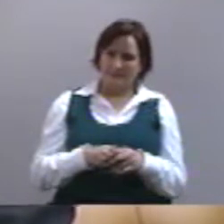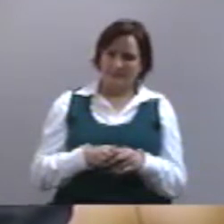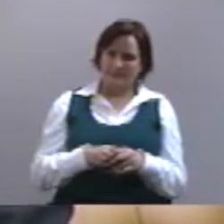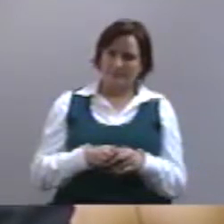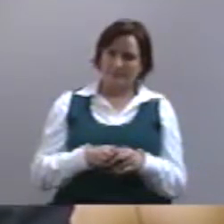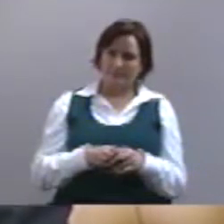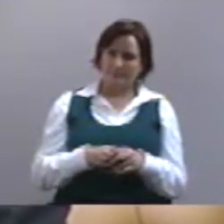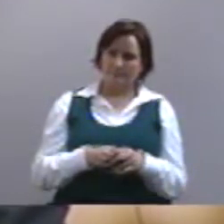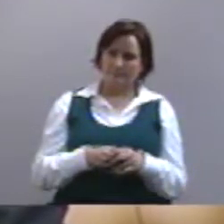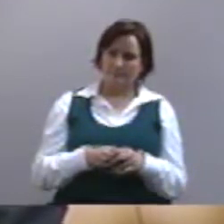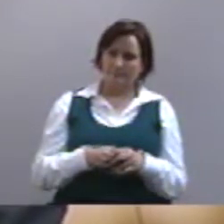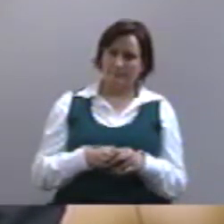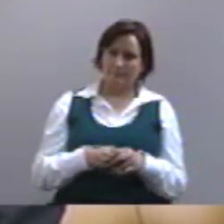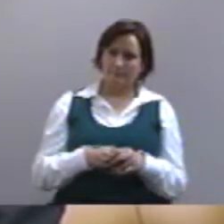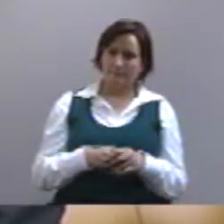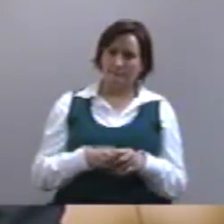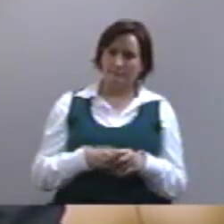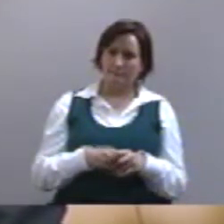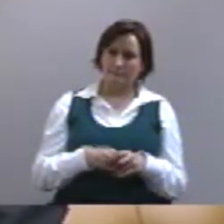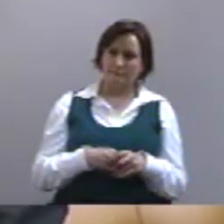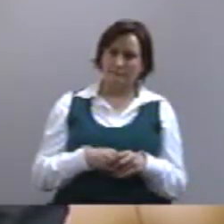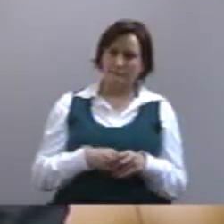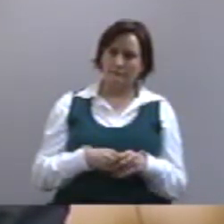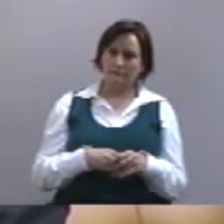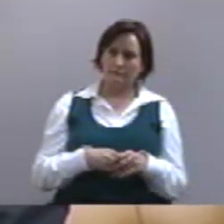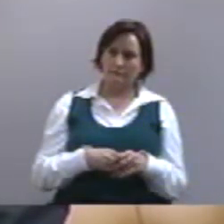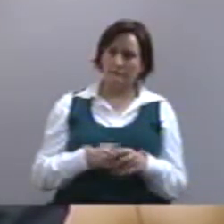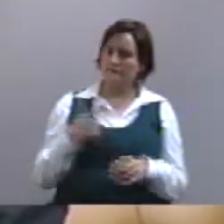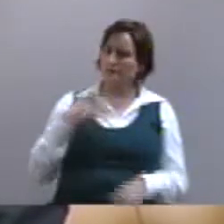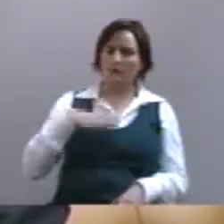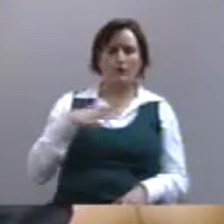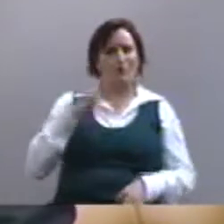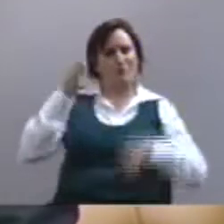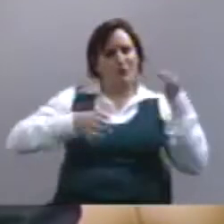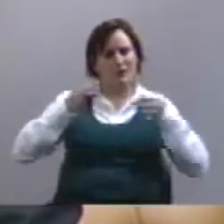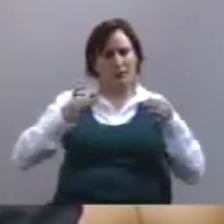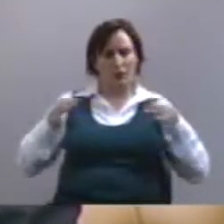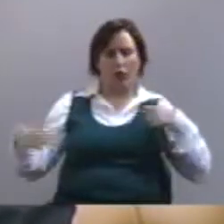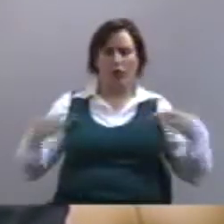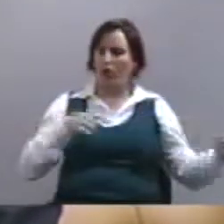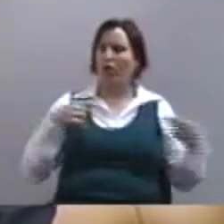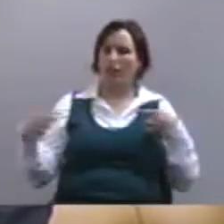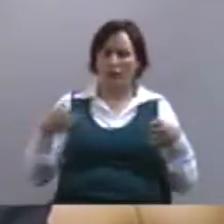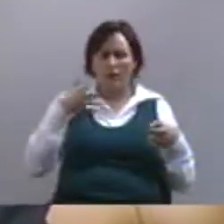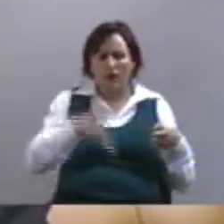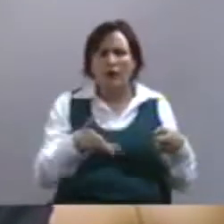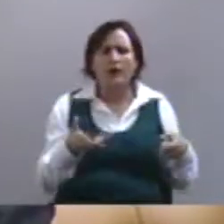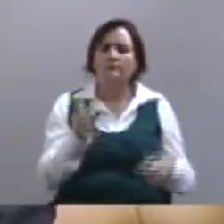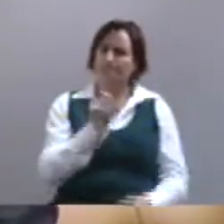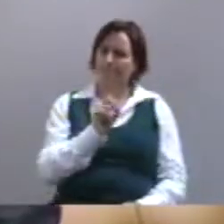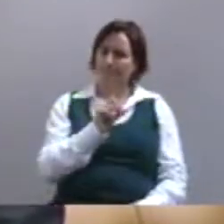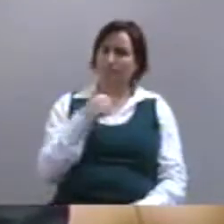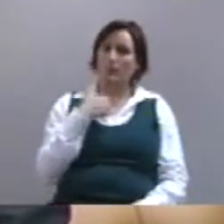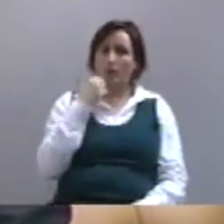require these kinds of approaches, but rather one which would put aside political affiliations and to support one